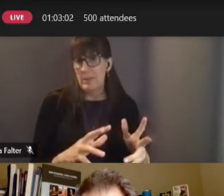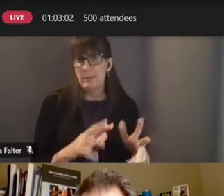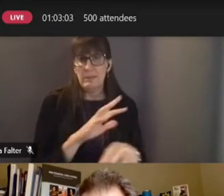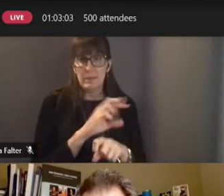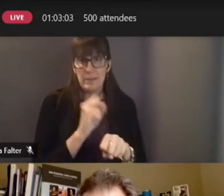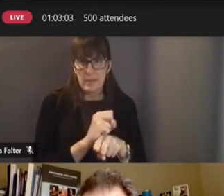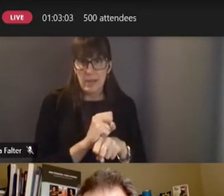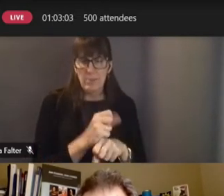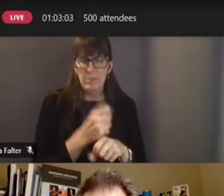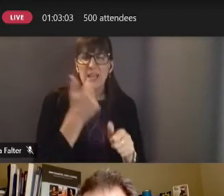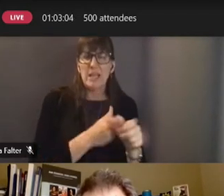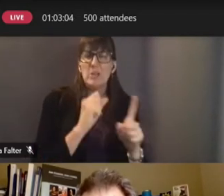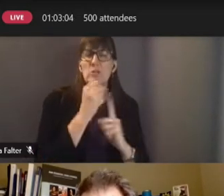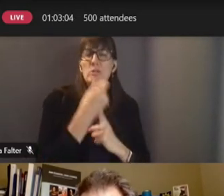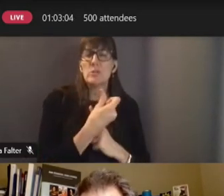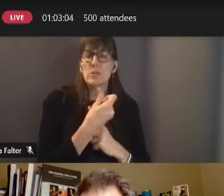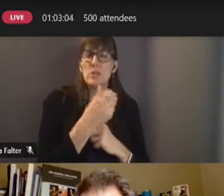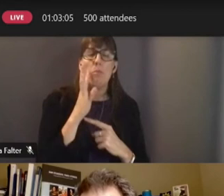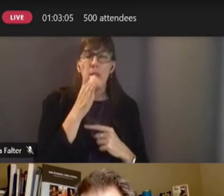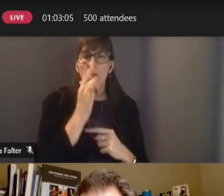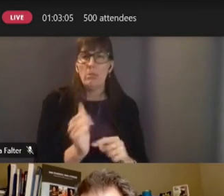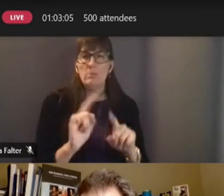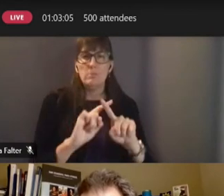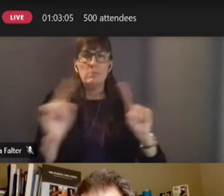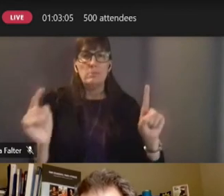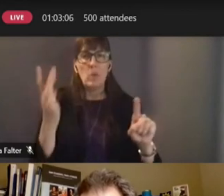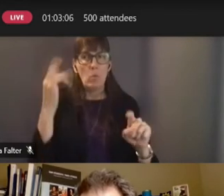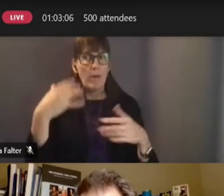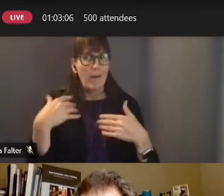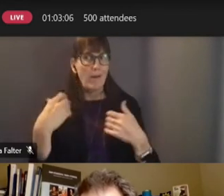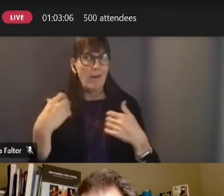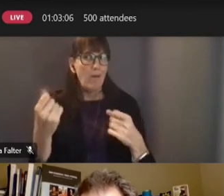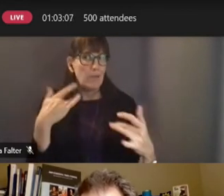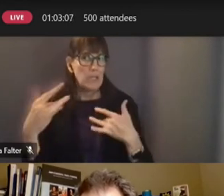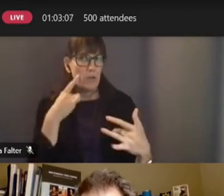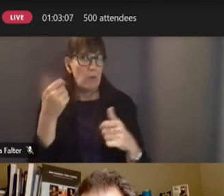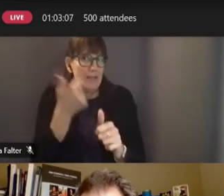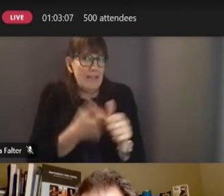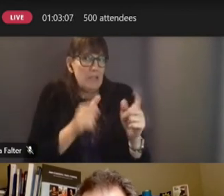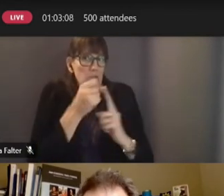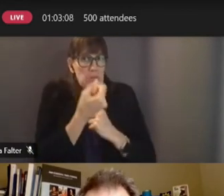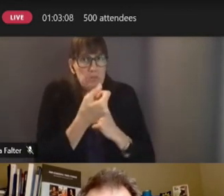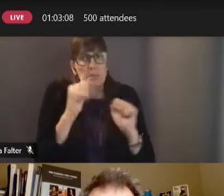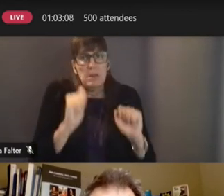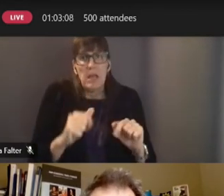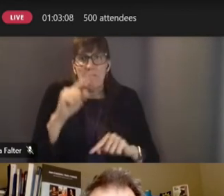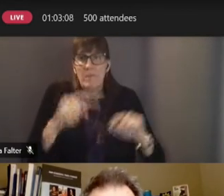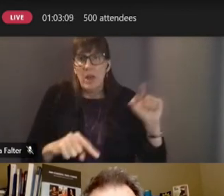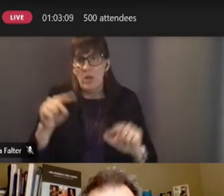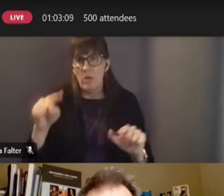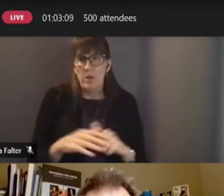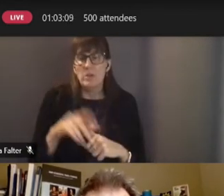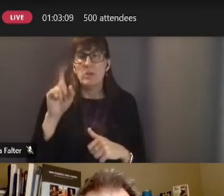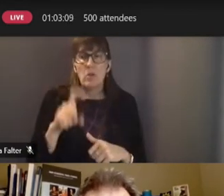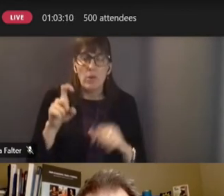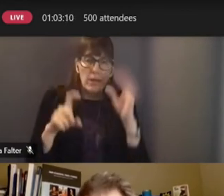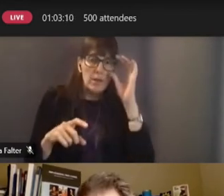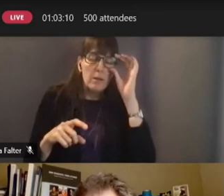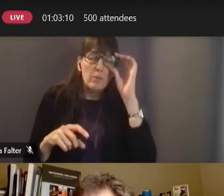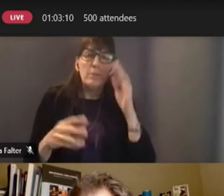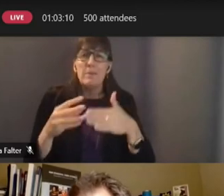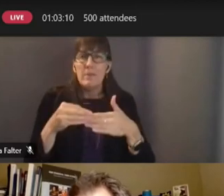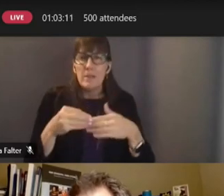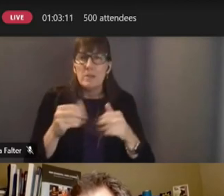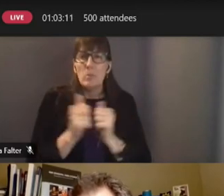this, you know, the health concerns for each scenario are a little bit different. So we're going to need to work with each child and each classroom